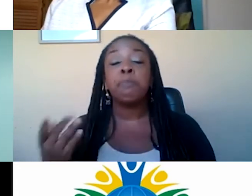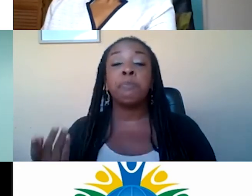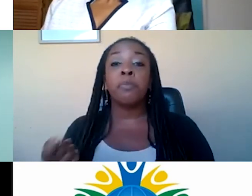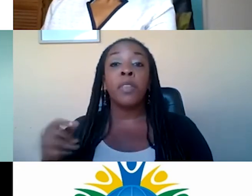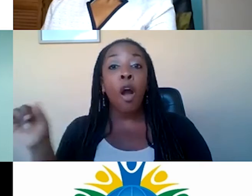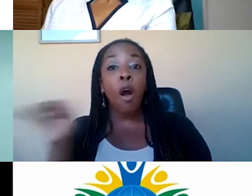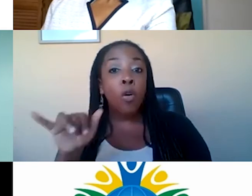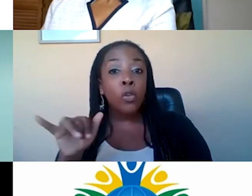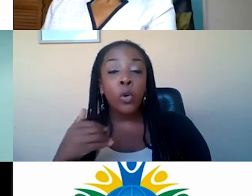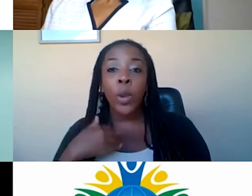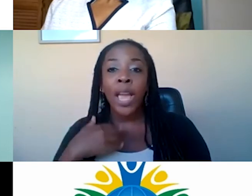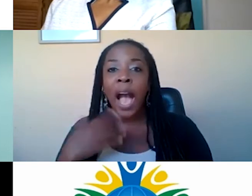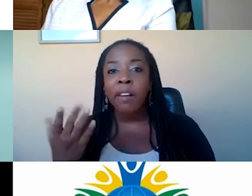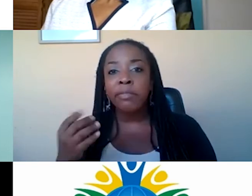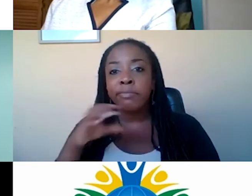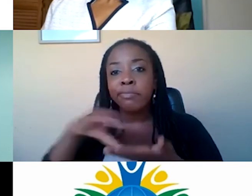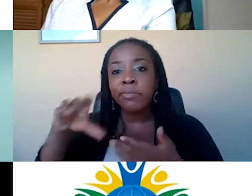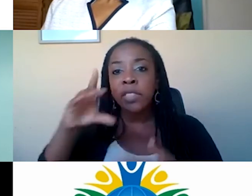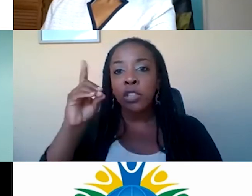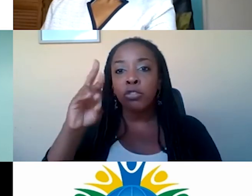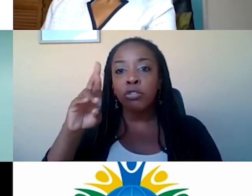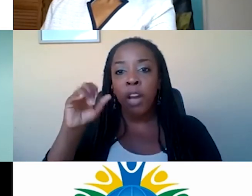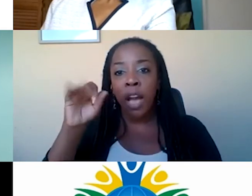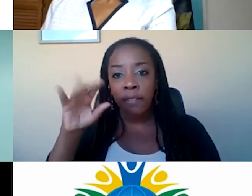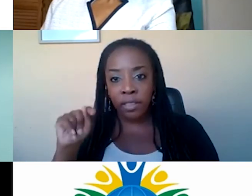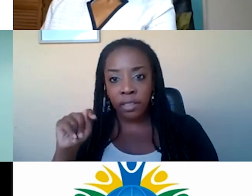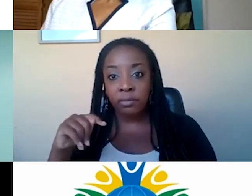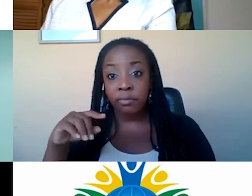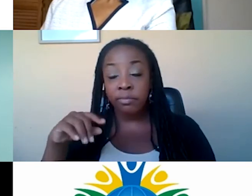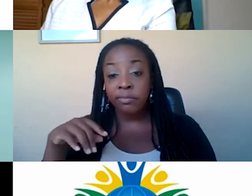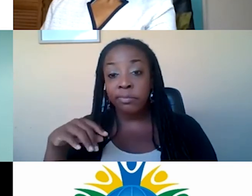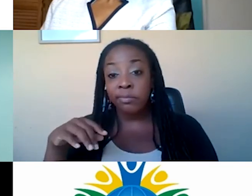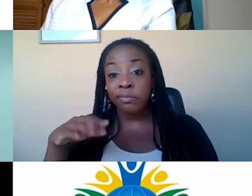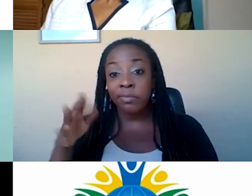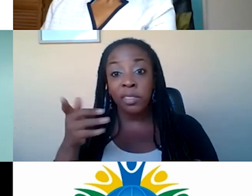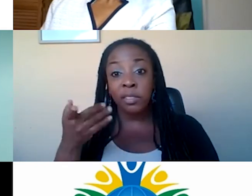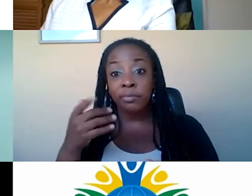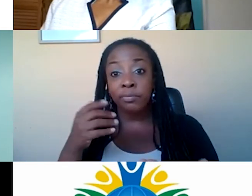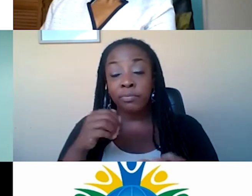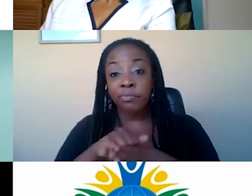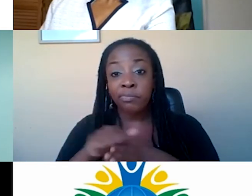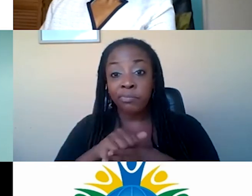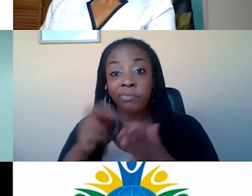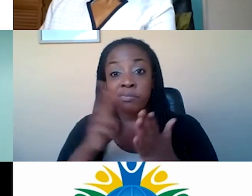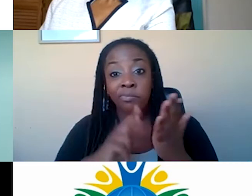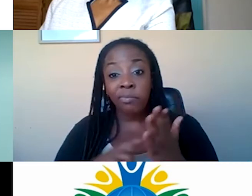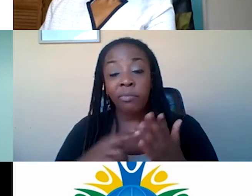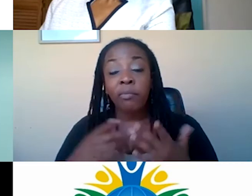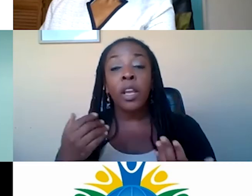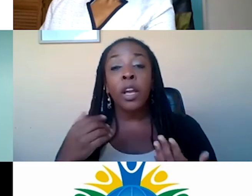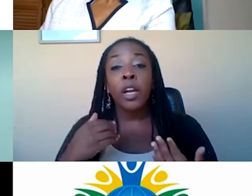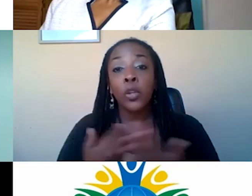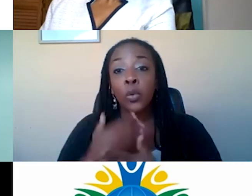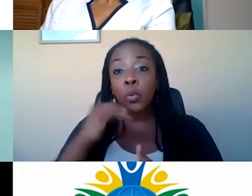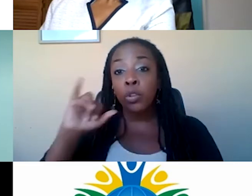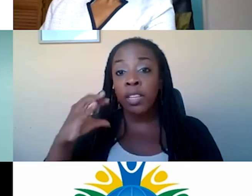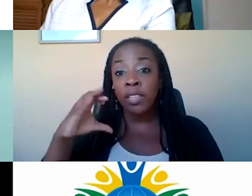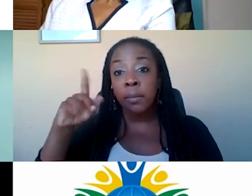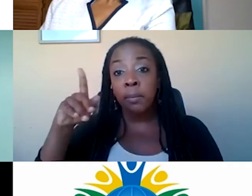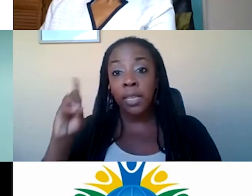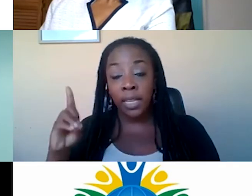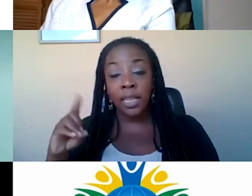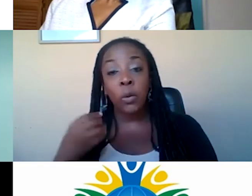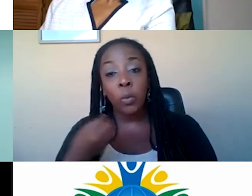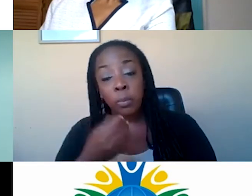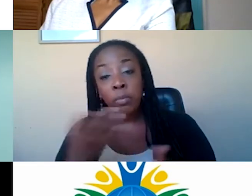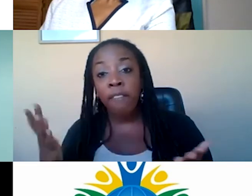a draft code of practice that the new JCPD will have to provide to stakeholders and to society that